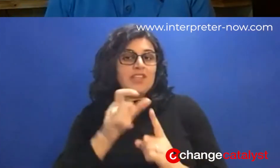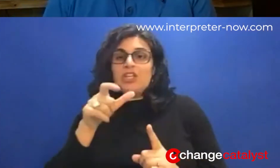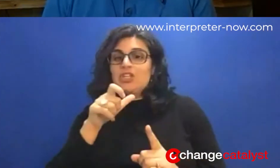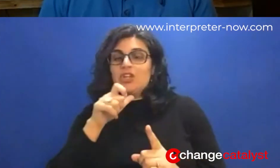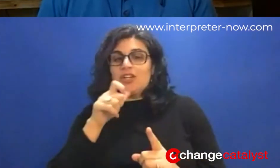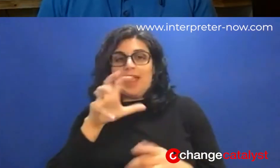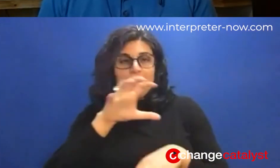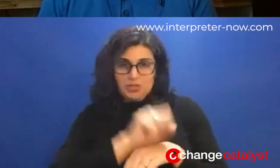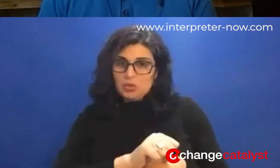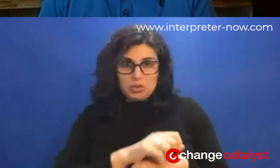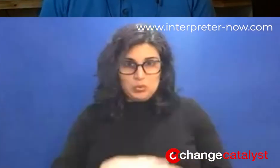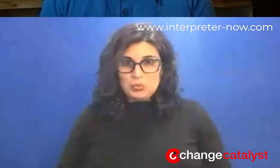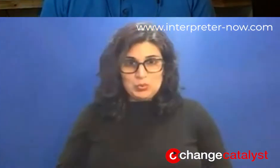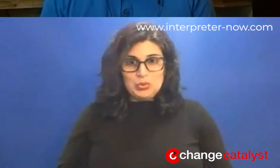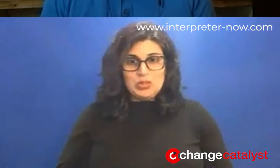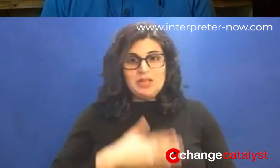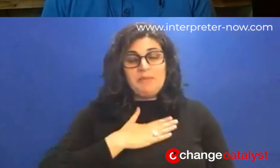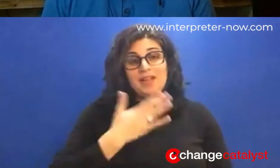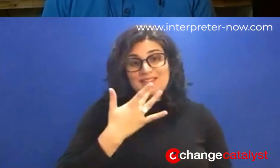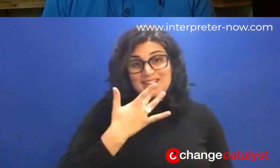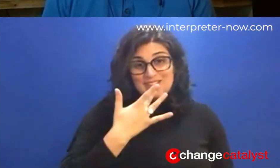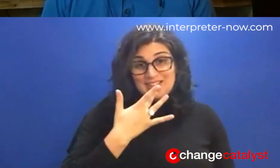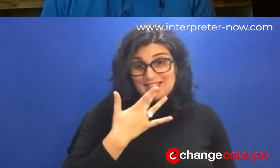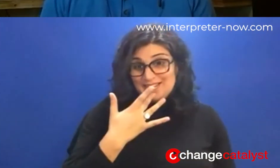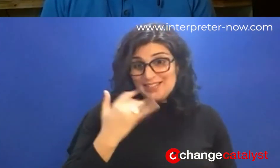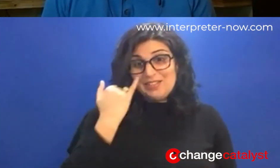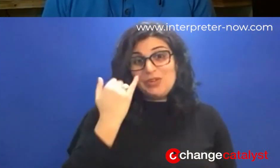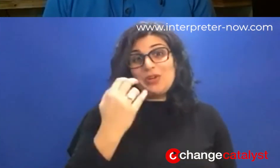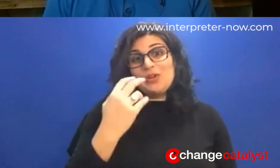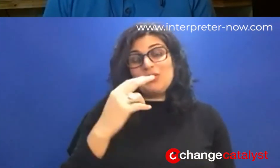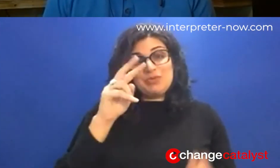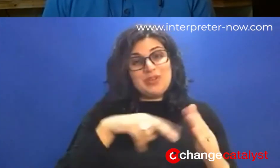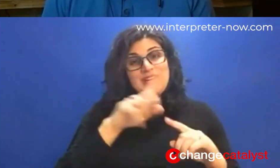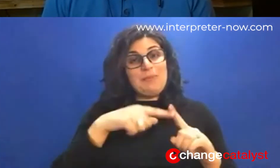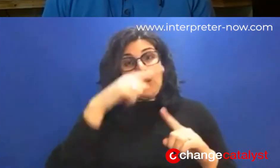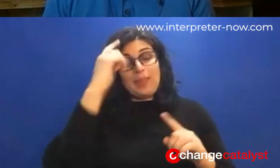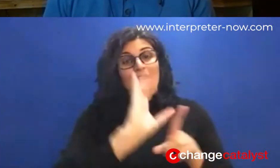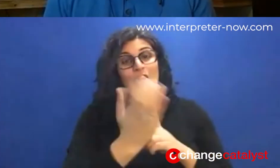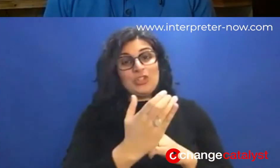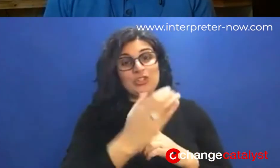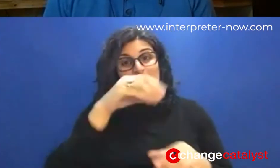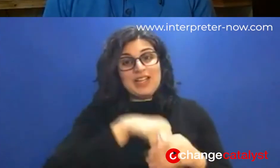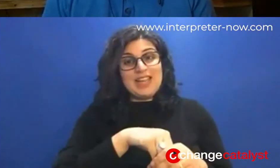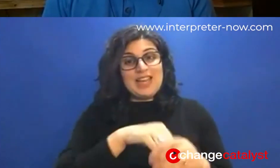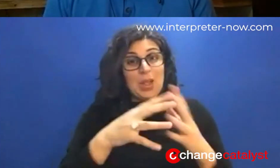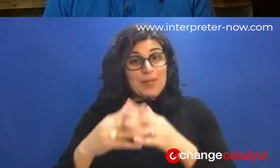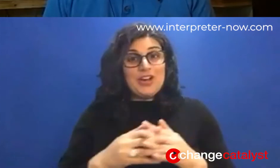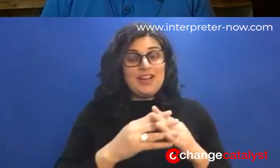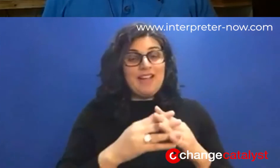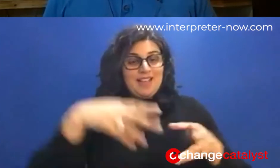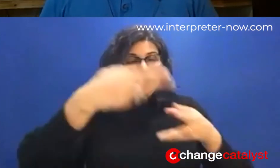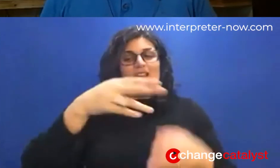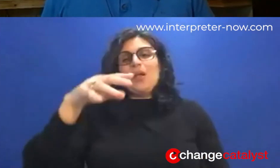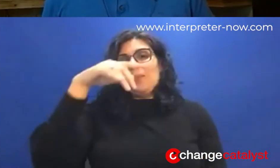to. My favorite one, if you were reading about Black culture in America, would be Black folk tales, because you'll